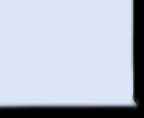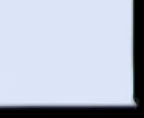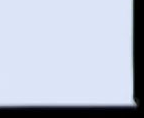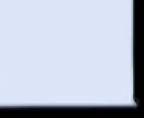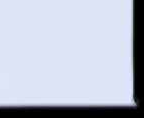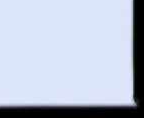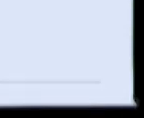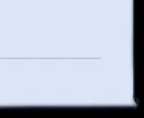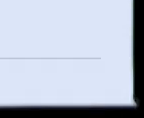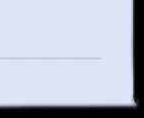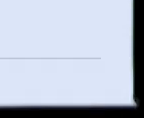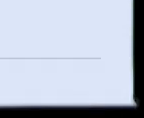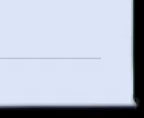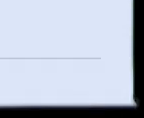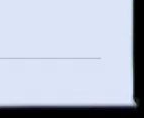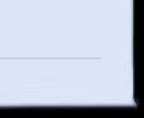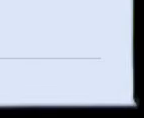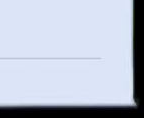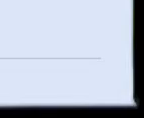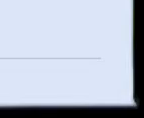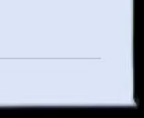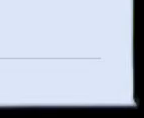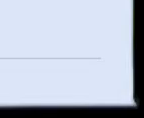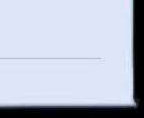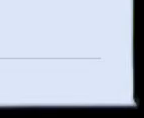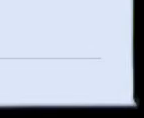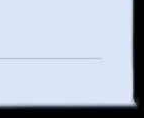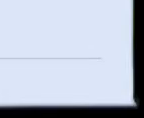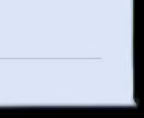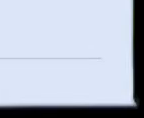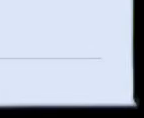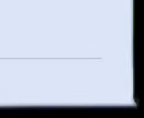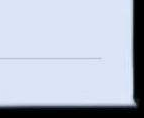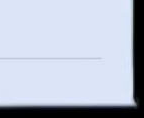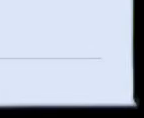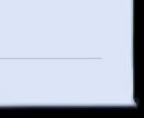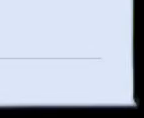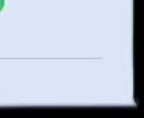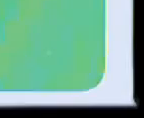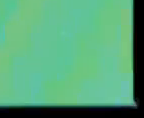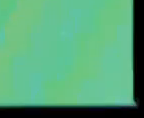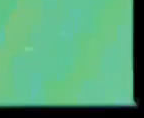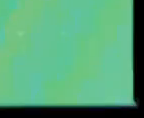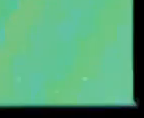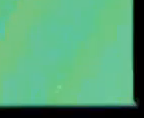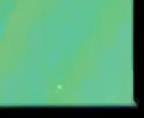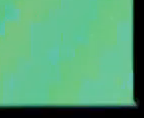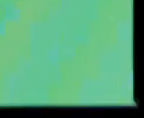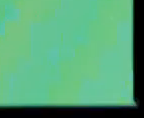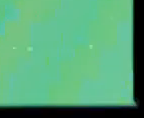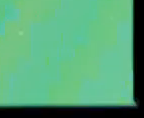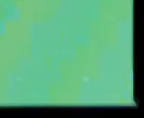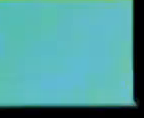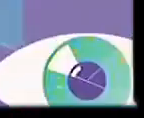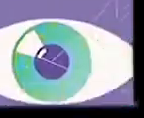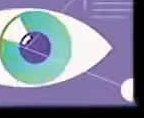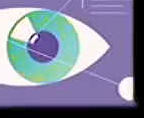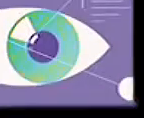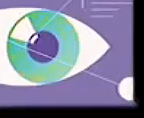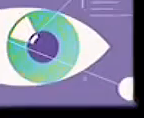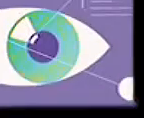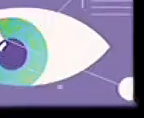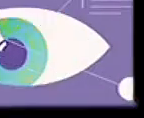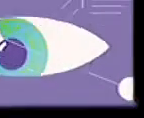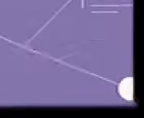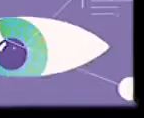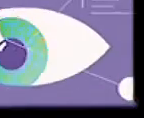solamiz. Ahamiyatli jihati shundaki, bugun biz axborot inqilobi davrida yashamoqdamiz. Demak, dasturlash tillari aksariyat